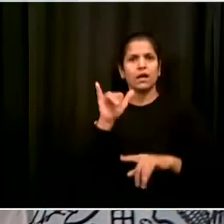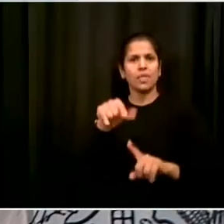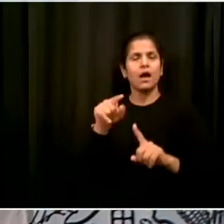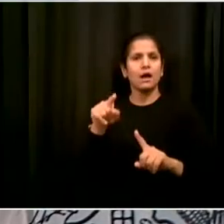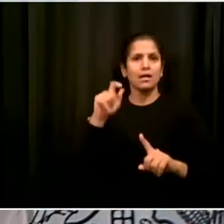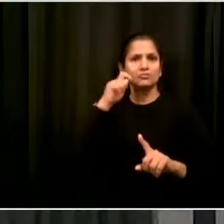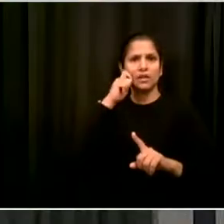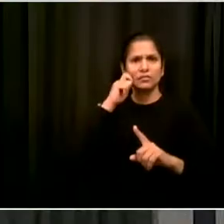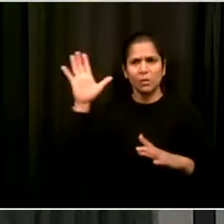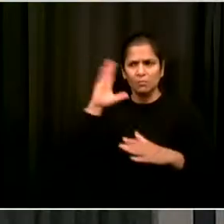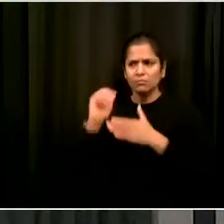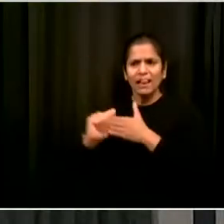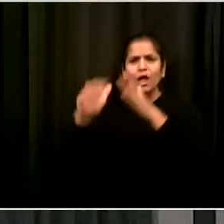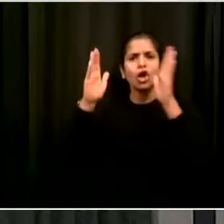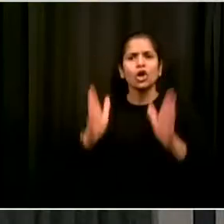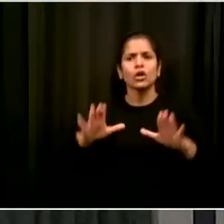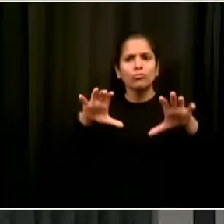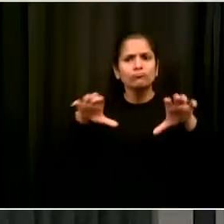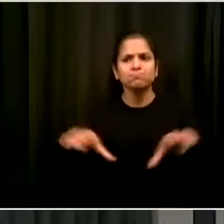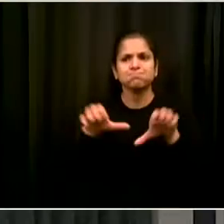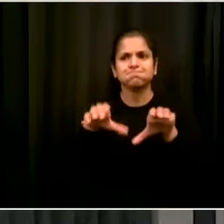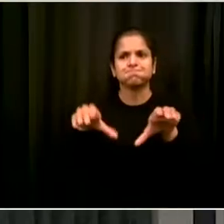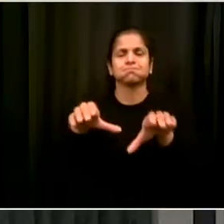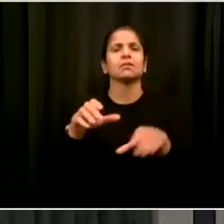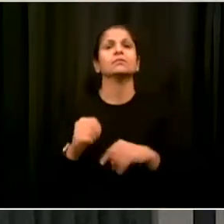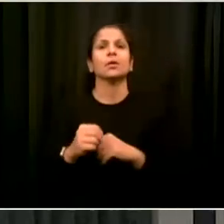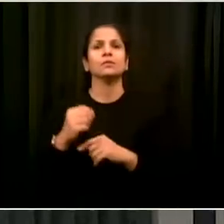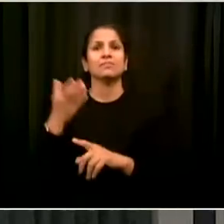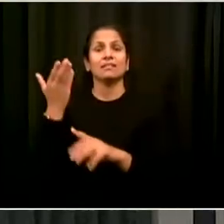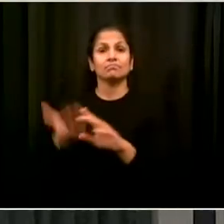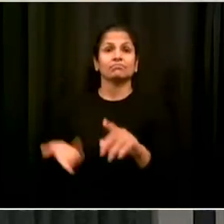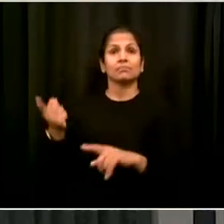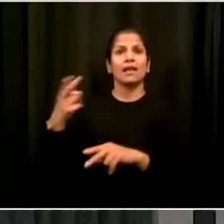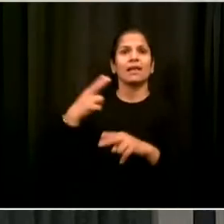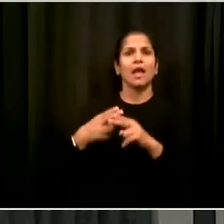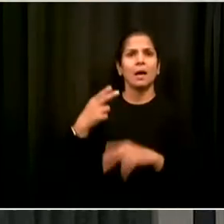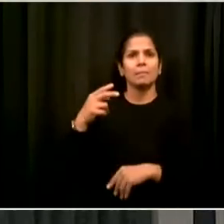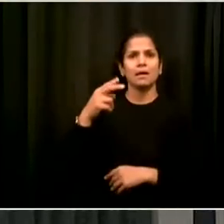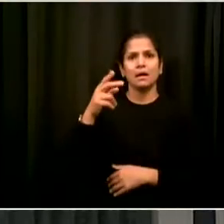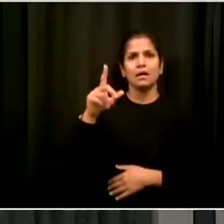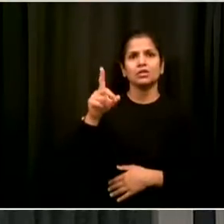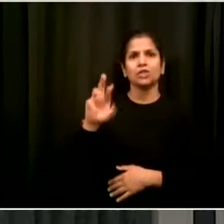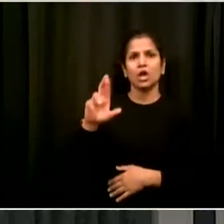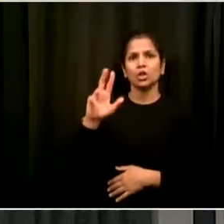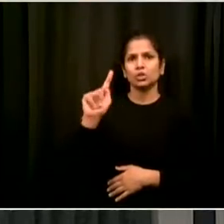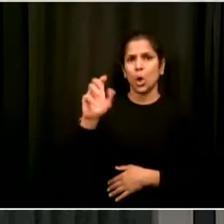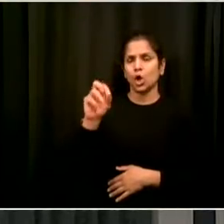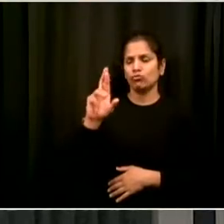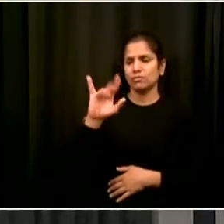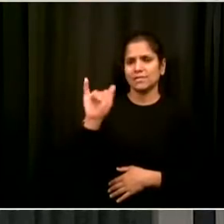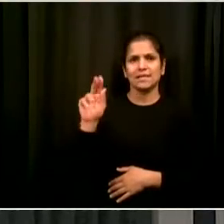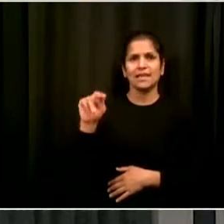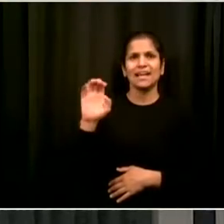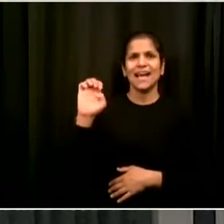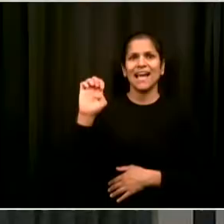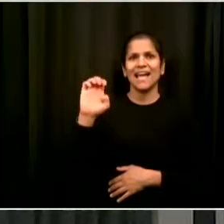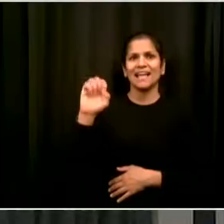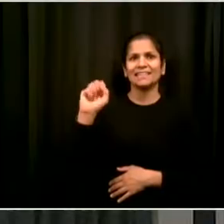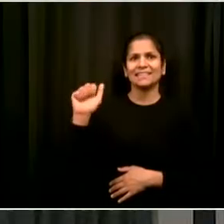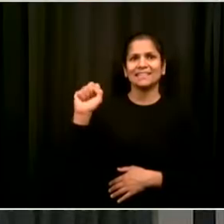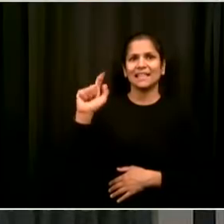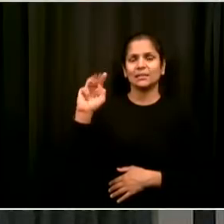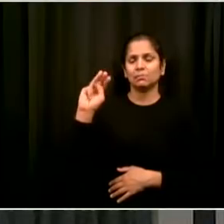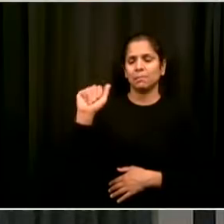all. My pleasure to bring forward Dr. Torian Easterling. Thank you, Mr. Mayor. As